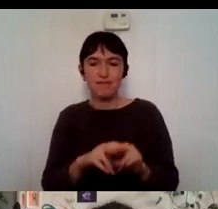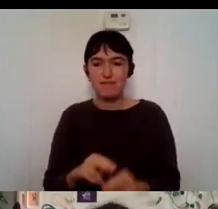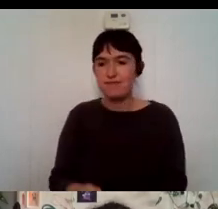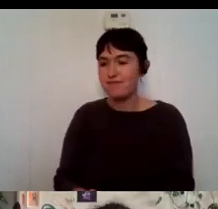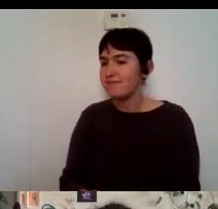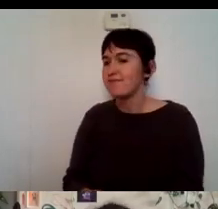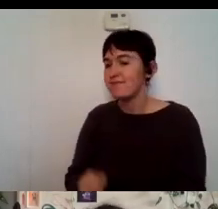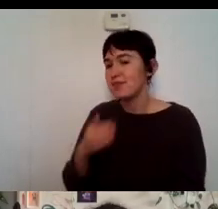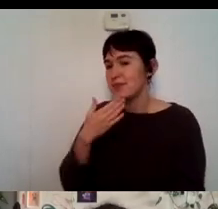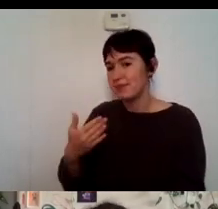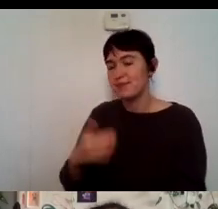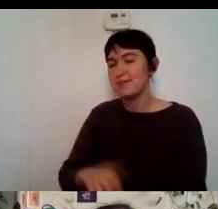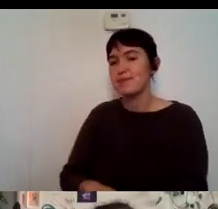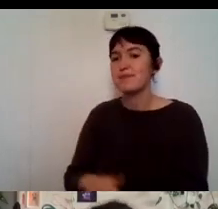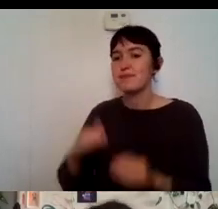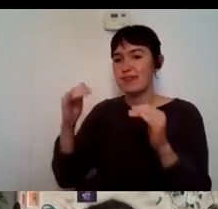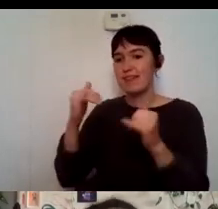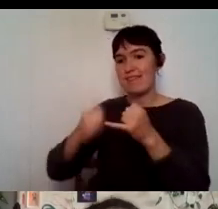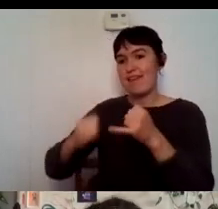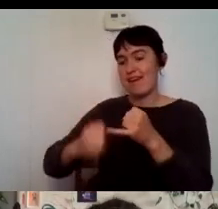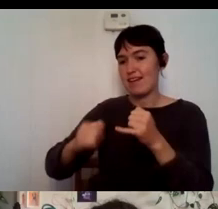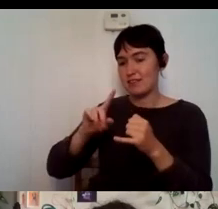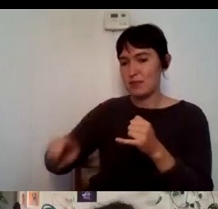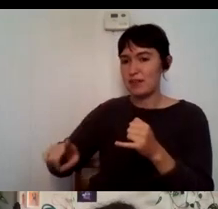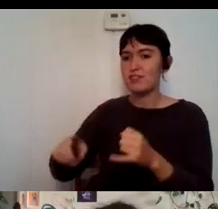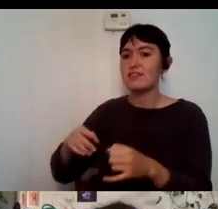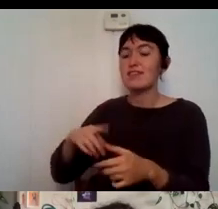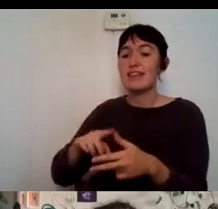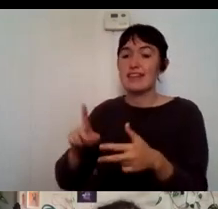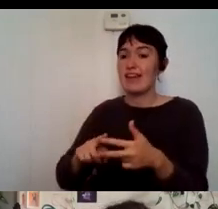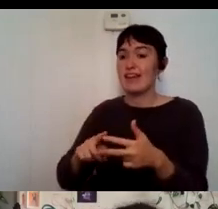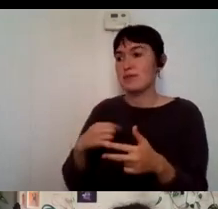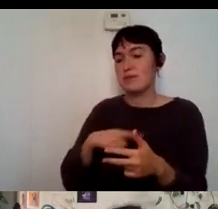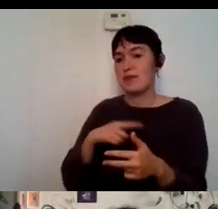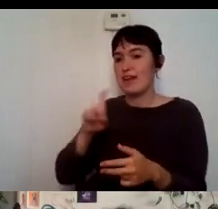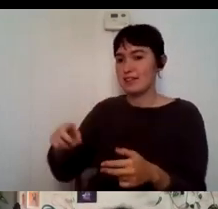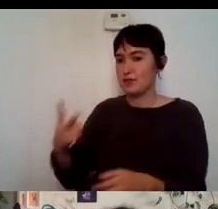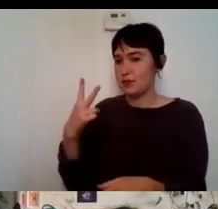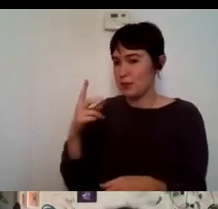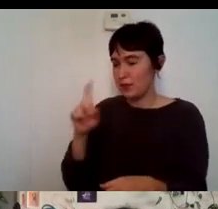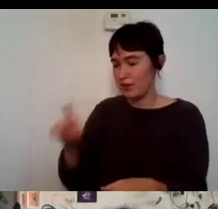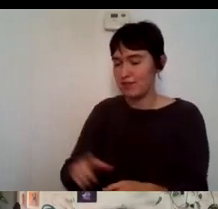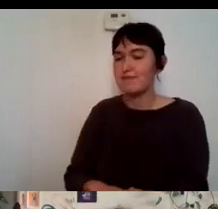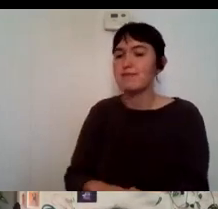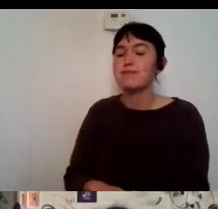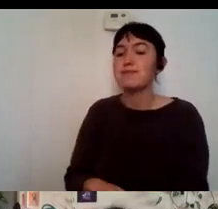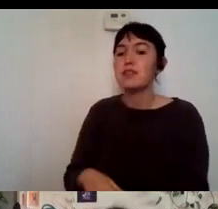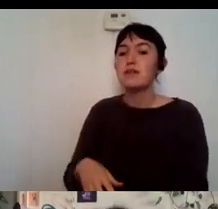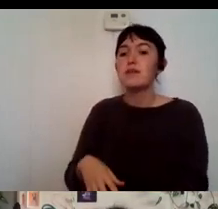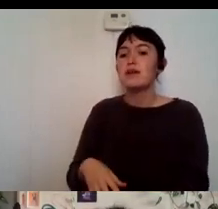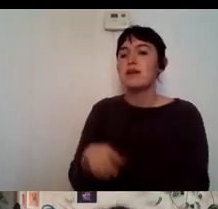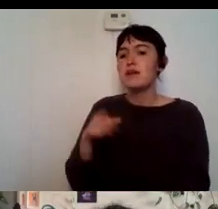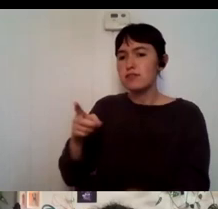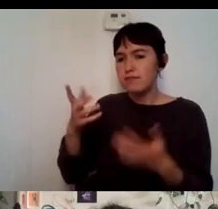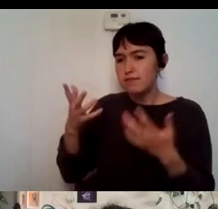last question from the audience, and then we're going to ask the same two questions that we ask everybody at the end of every session. All right. Okay. So the last audience, have you studied the